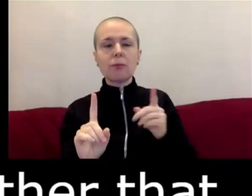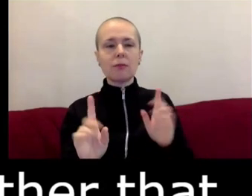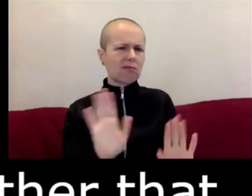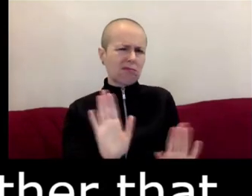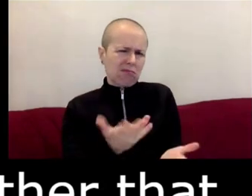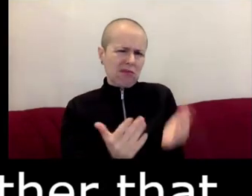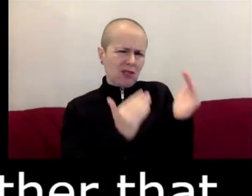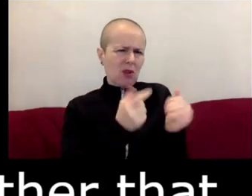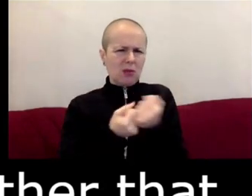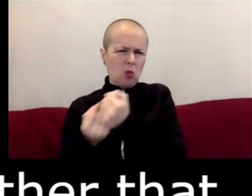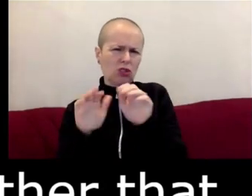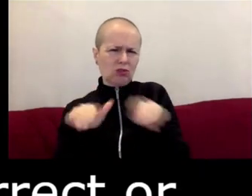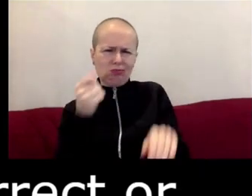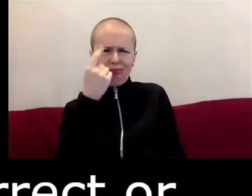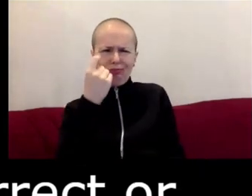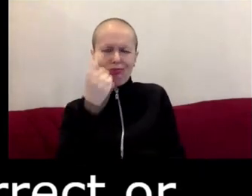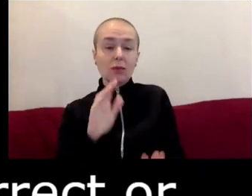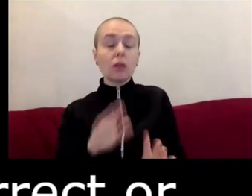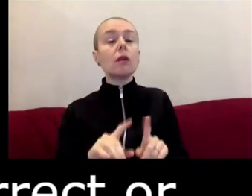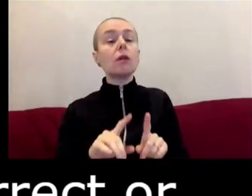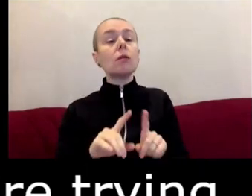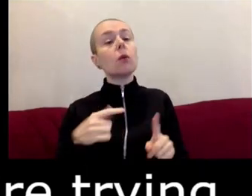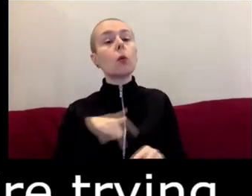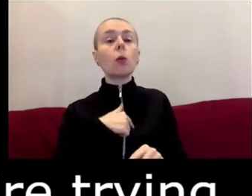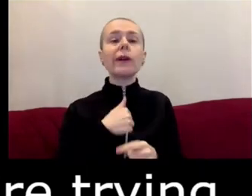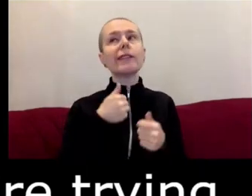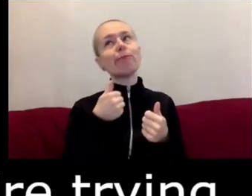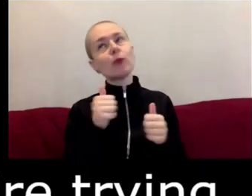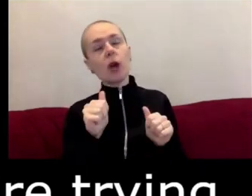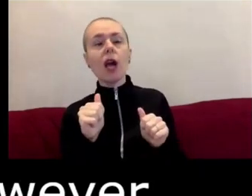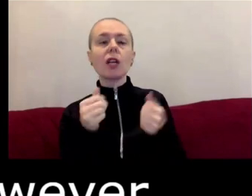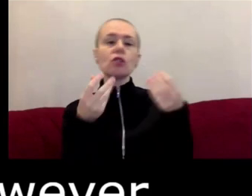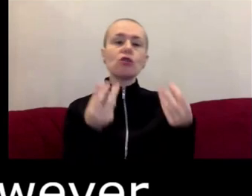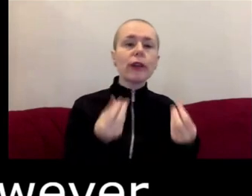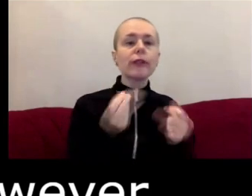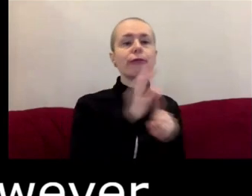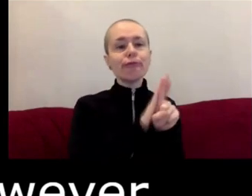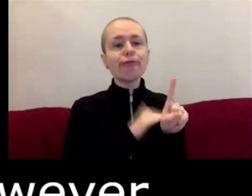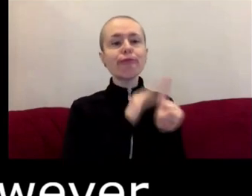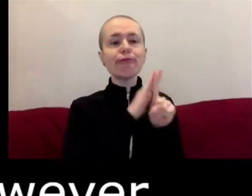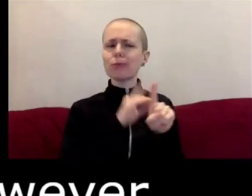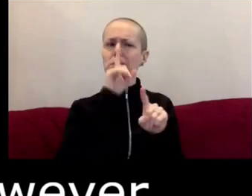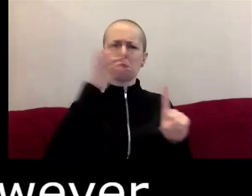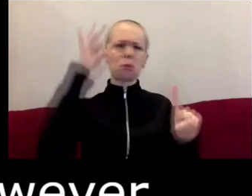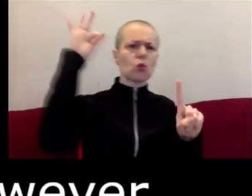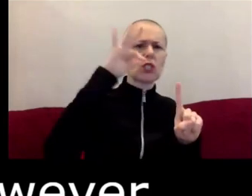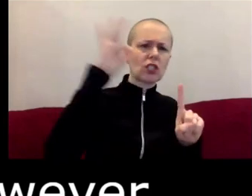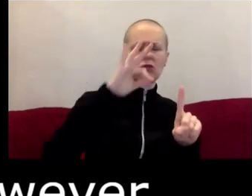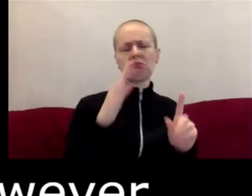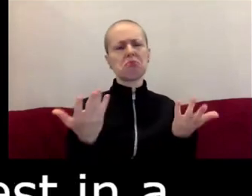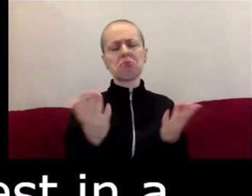support their kids. However, we just kind of do our best in a sort of gentle, non-preachy sort of